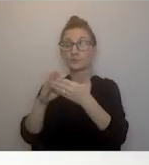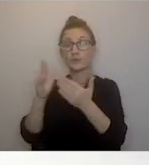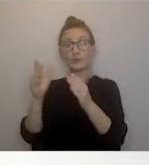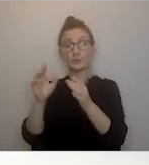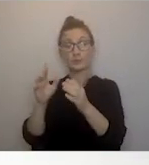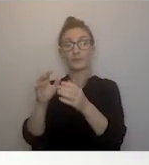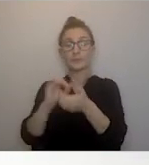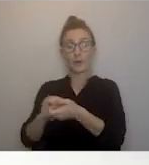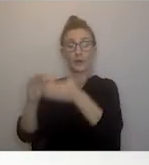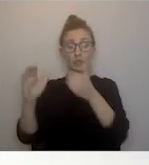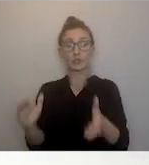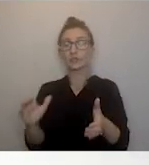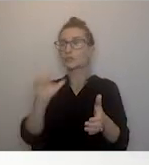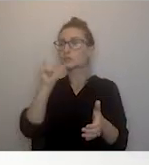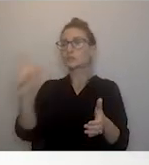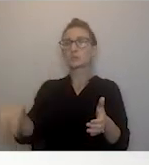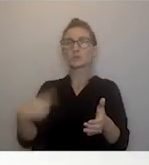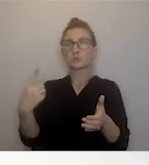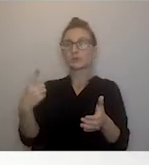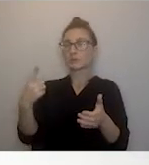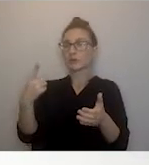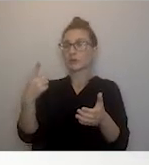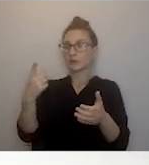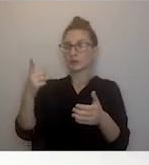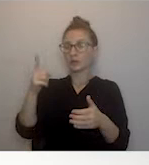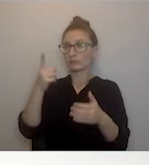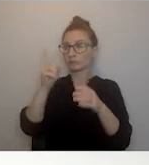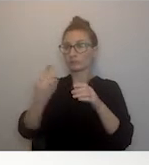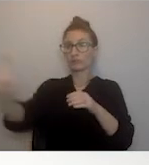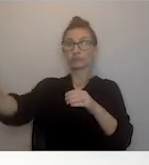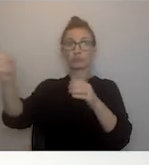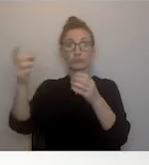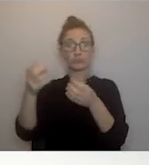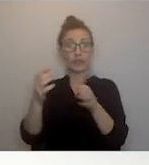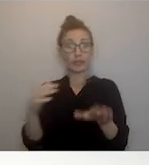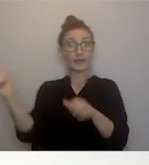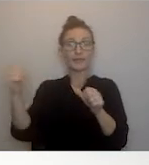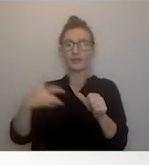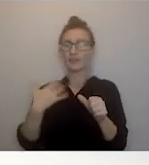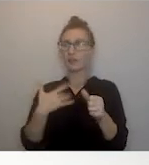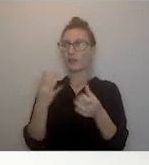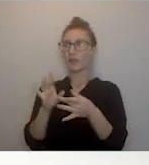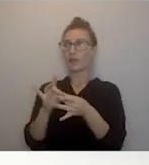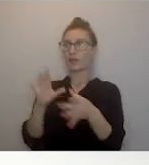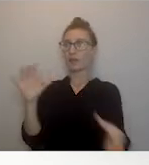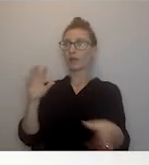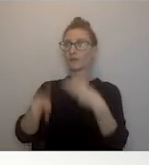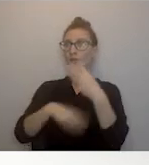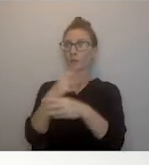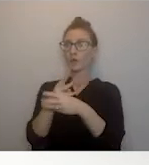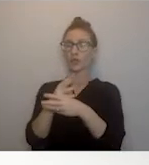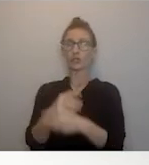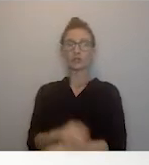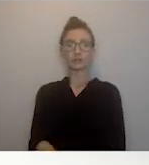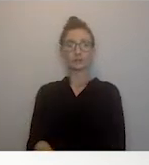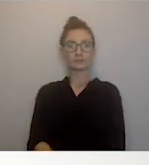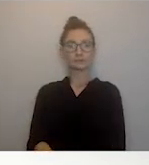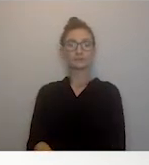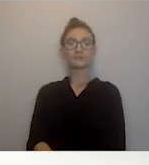community partners, so they're not just walking out into a world they haven't been in a long time and feel like they don't belong